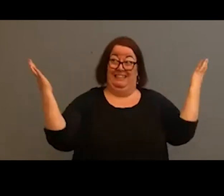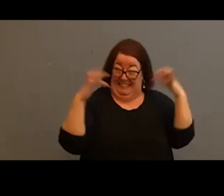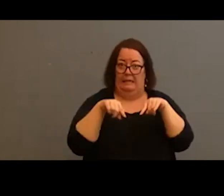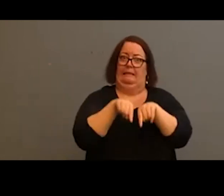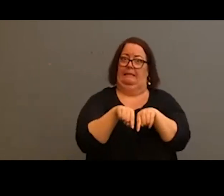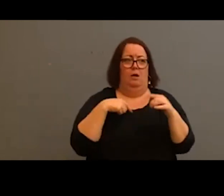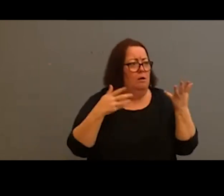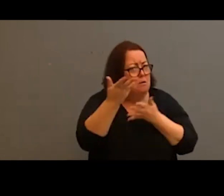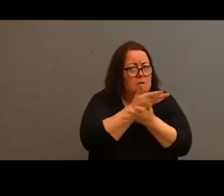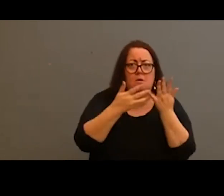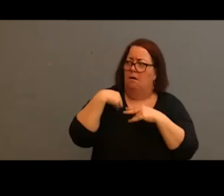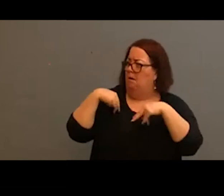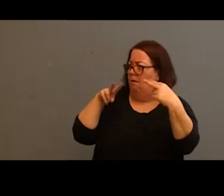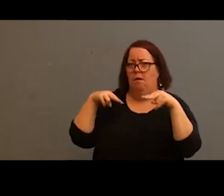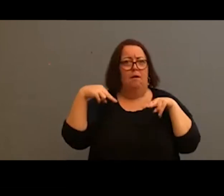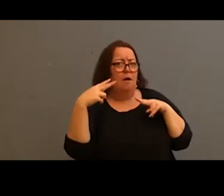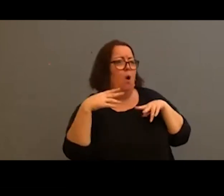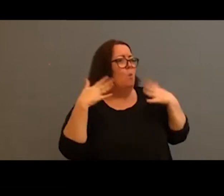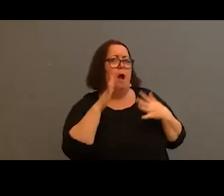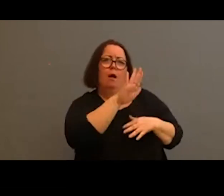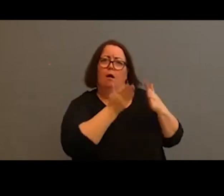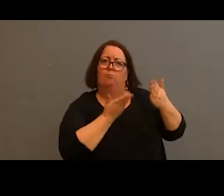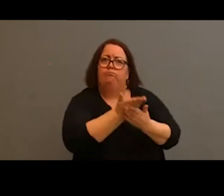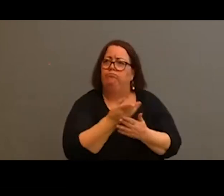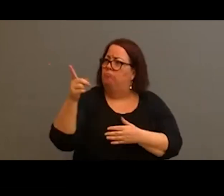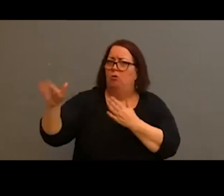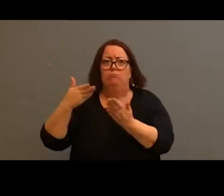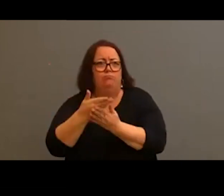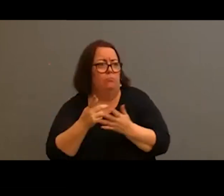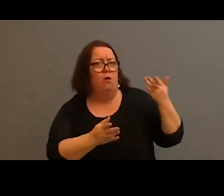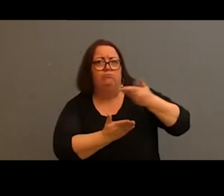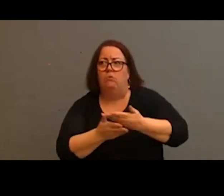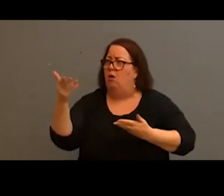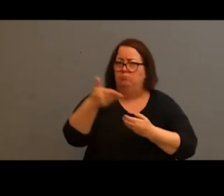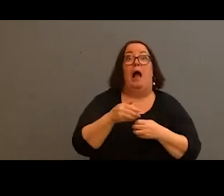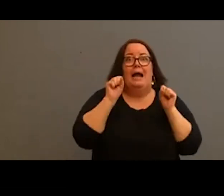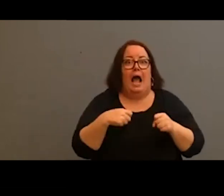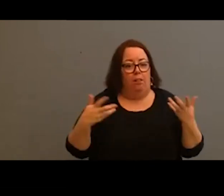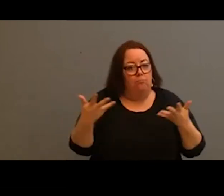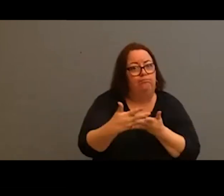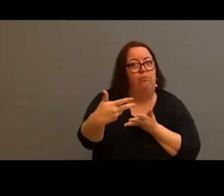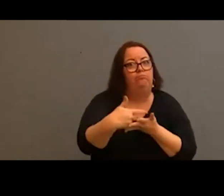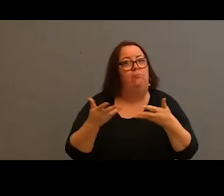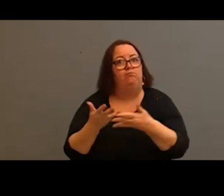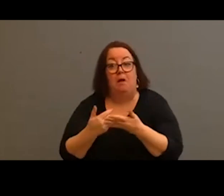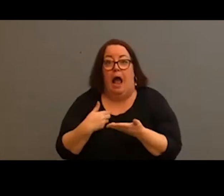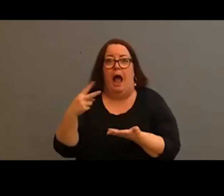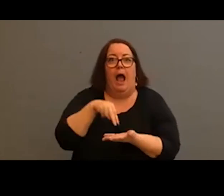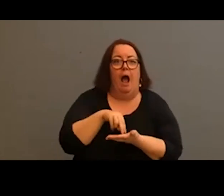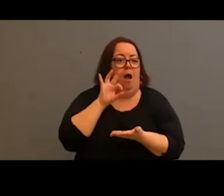The ministries for transportation, education, health, labor, and social affairs and